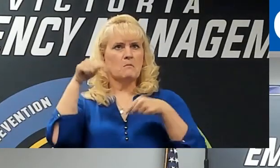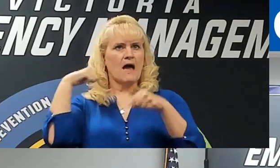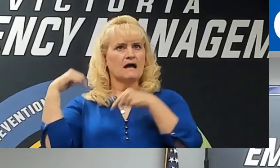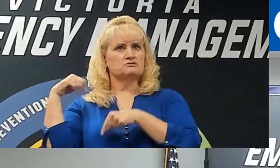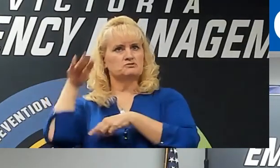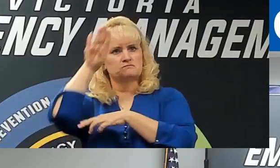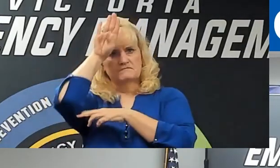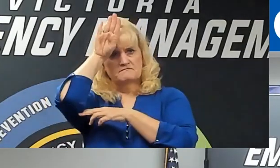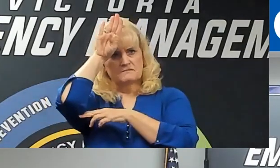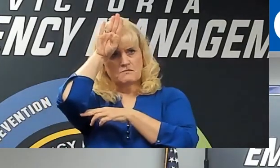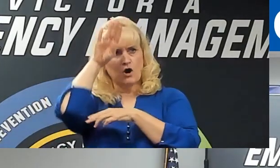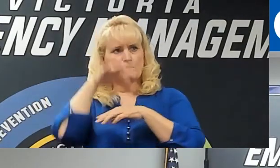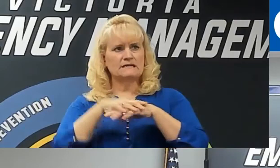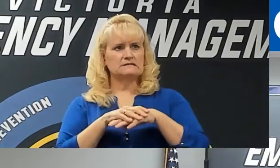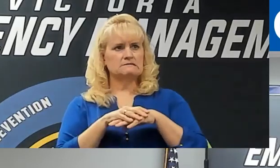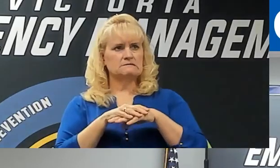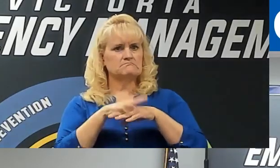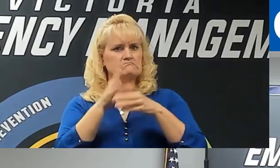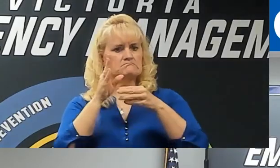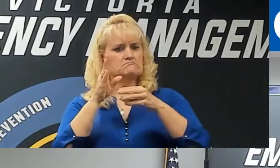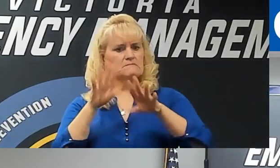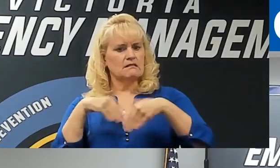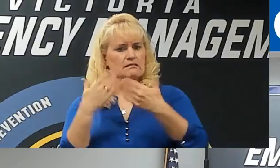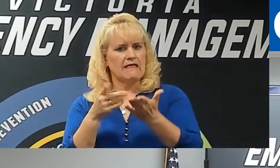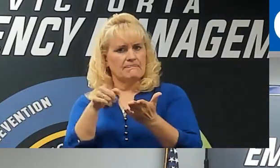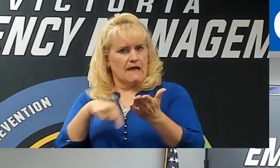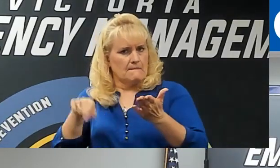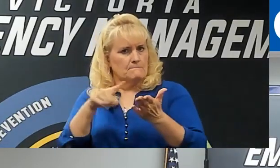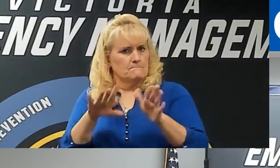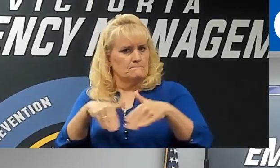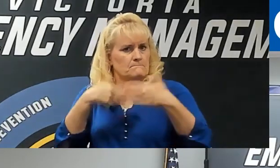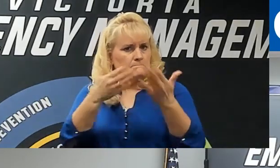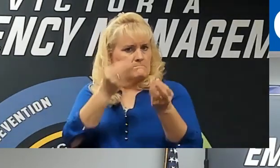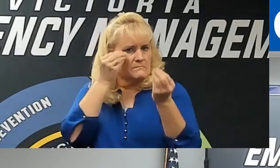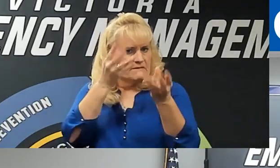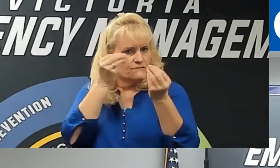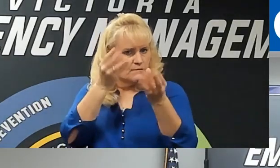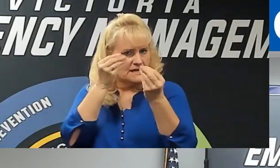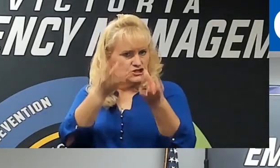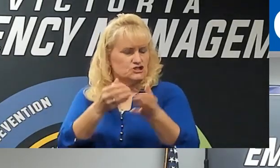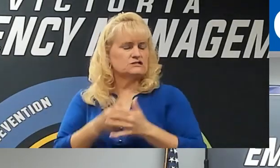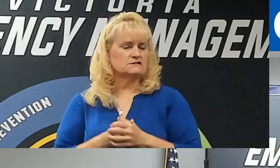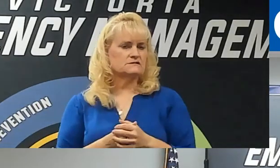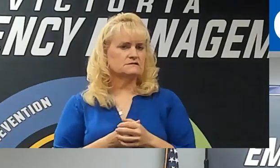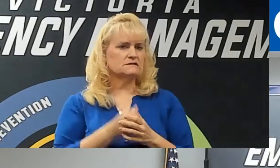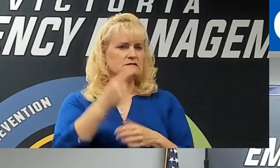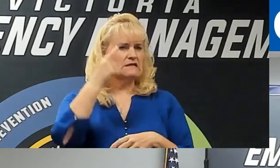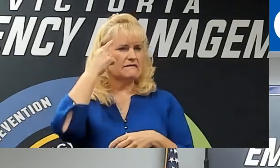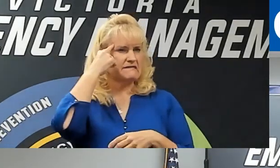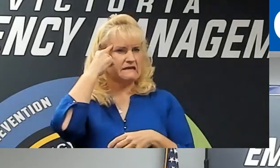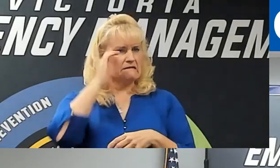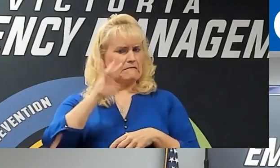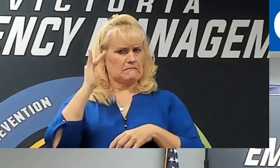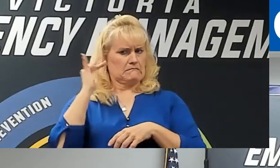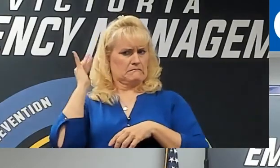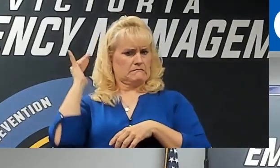and let them provide that information, because I believe they were providing it to businesses to begin